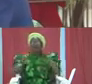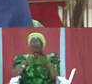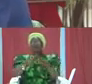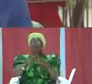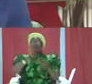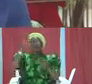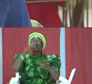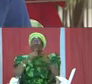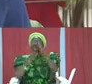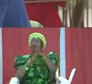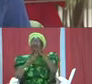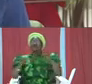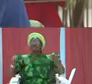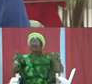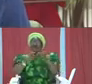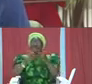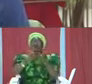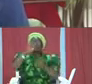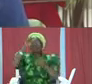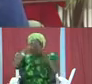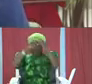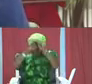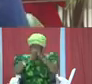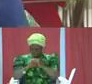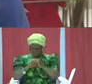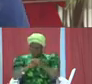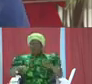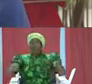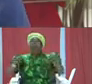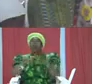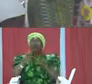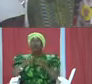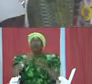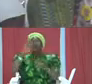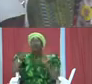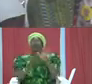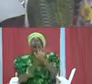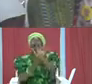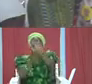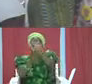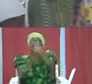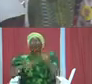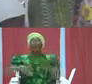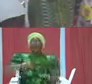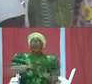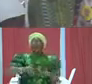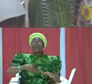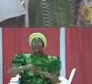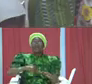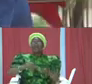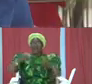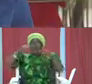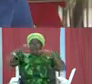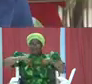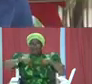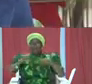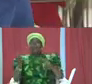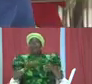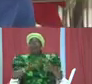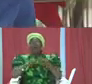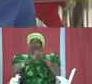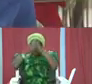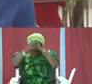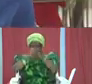are worthy to be adored. You are worthy to be magnified. Please accept our worship in Jesus'